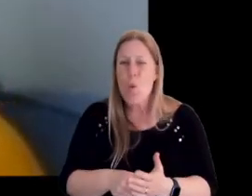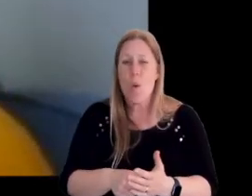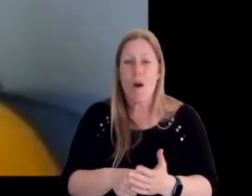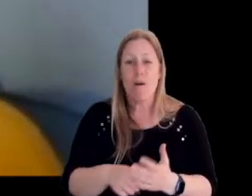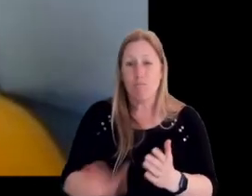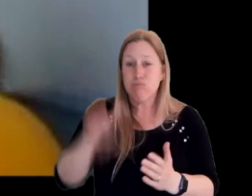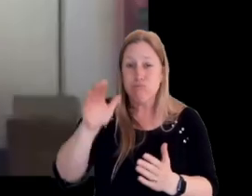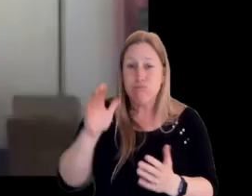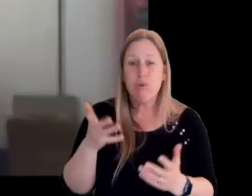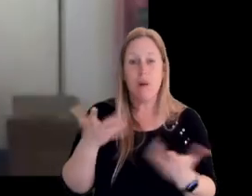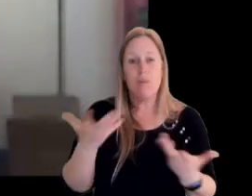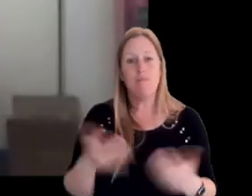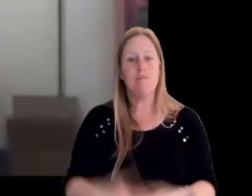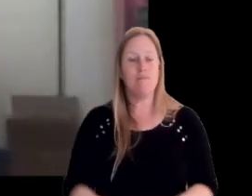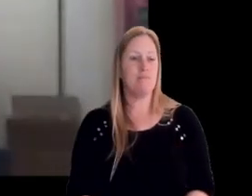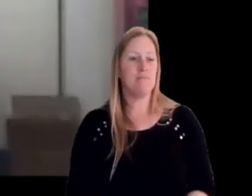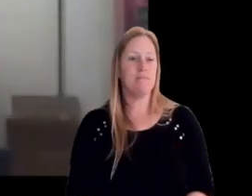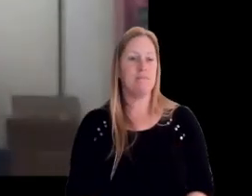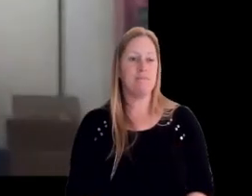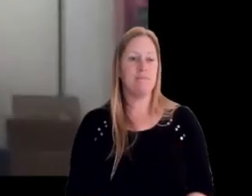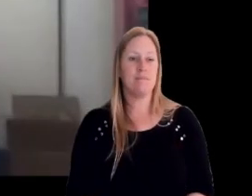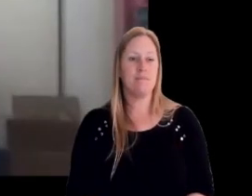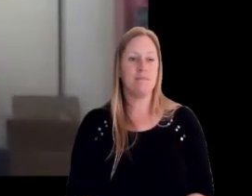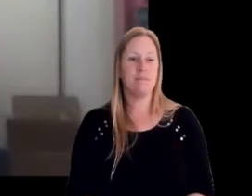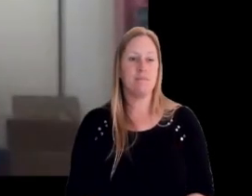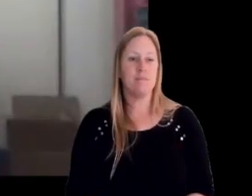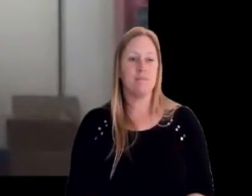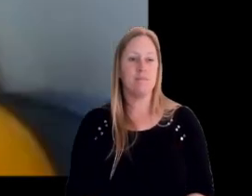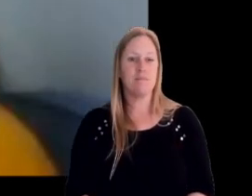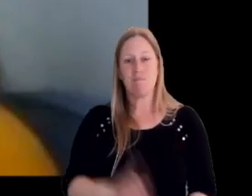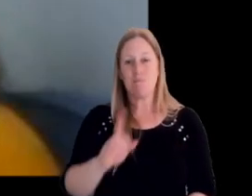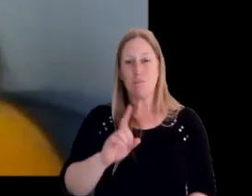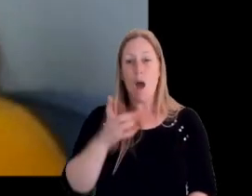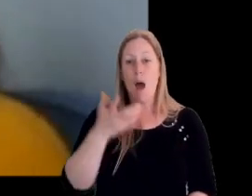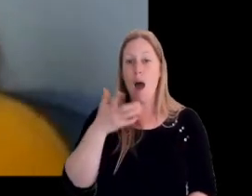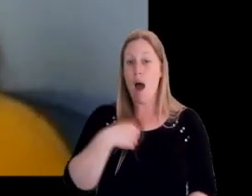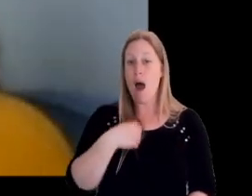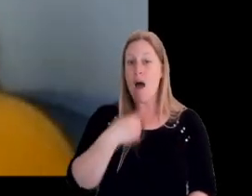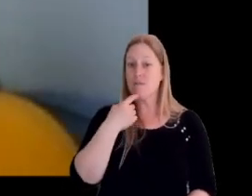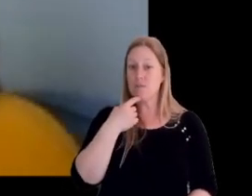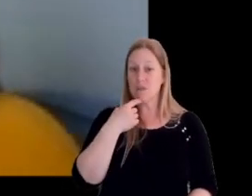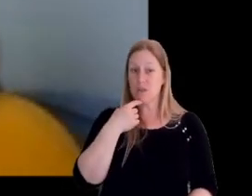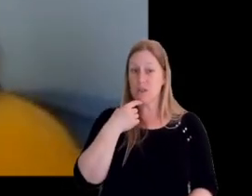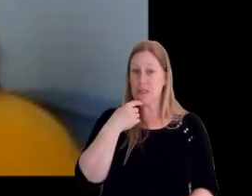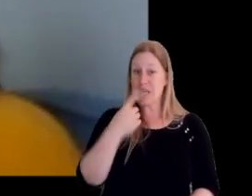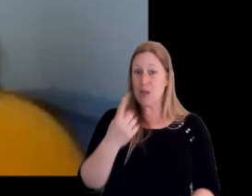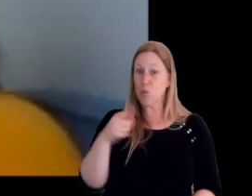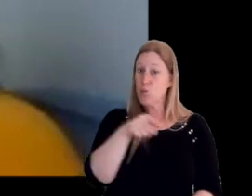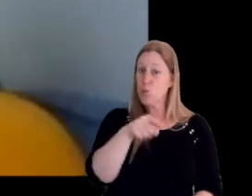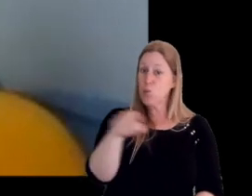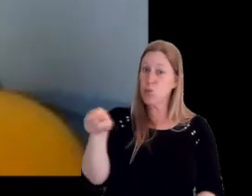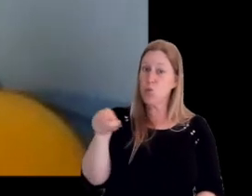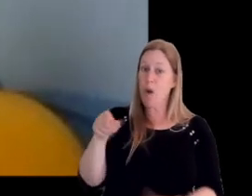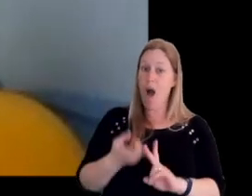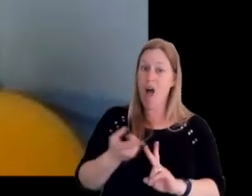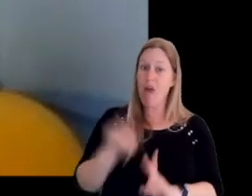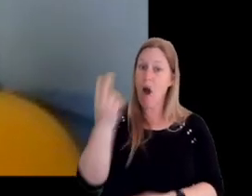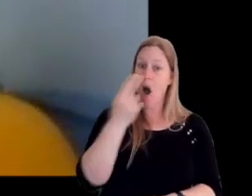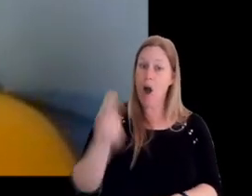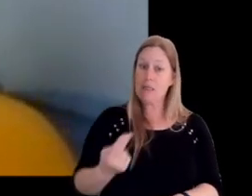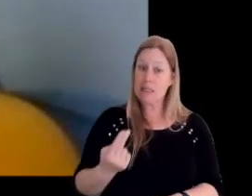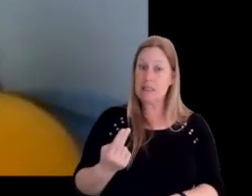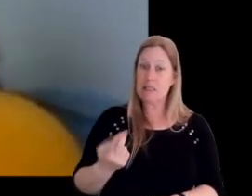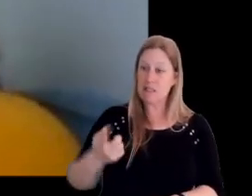tough. But what I was going to say was what I've been saying to the other people, the